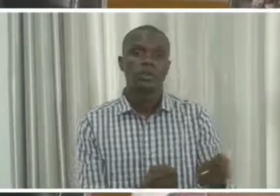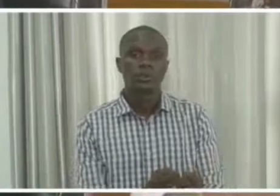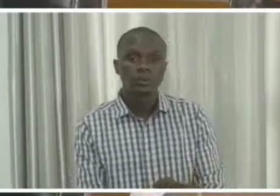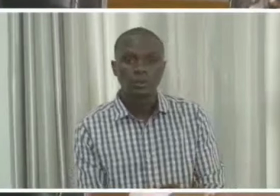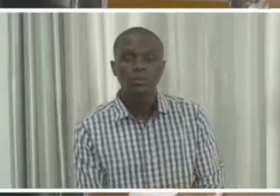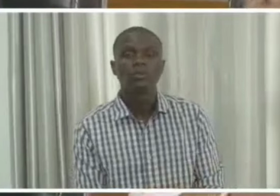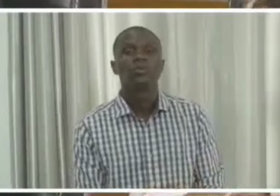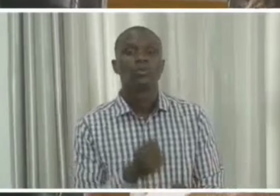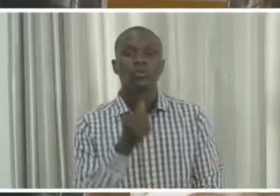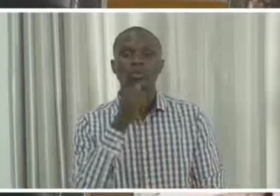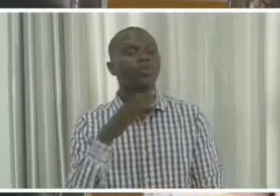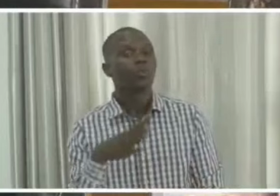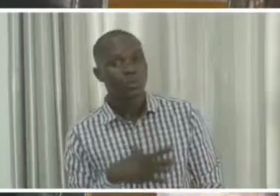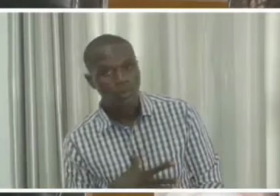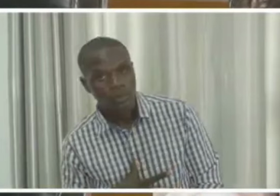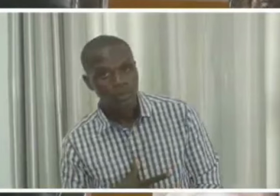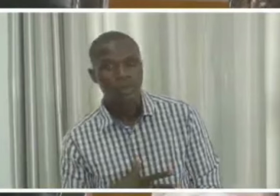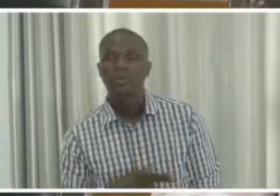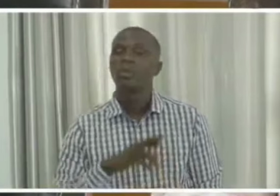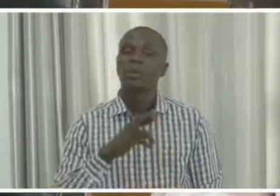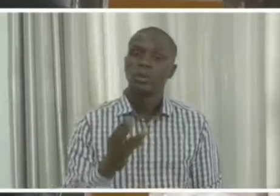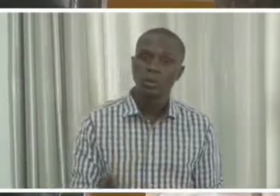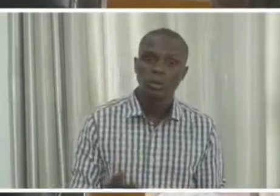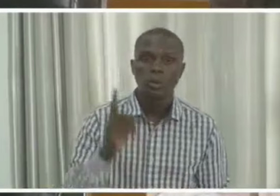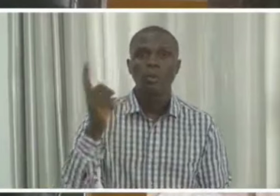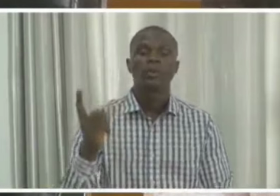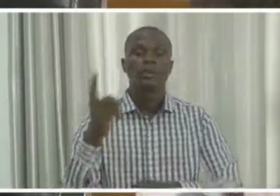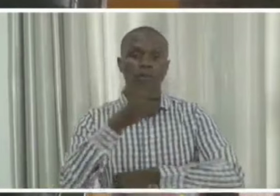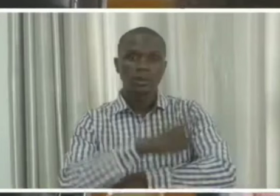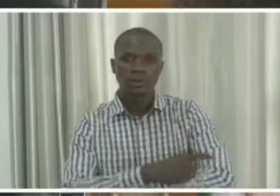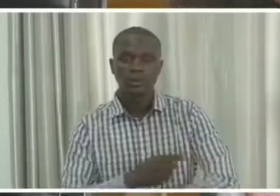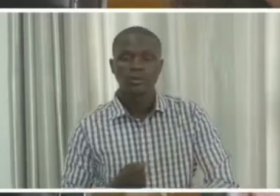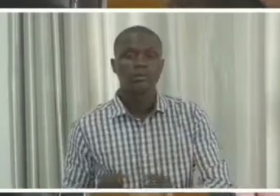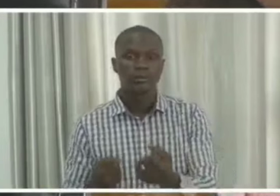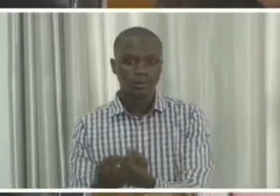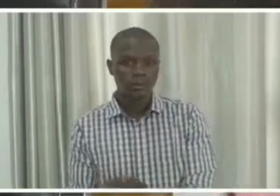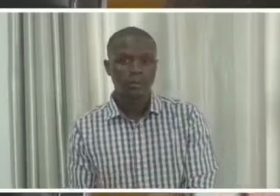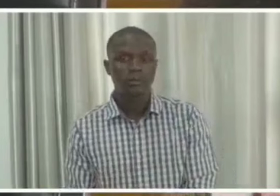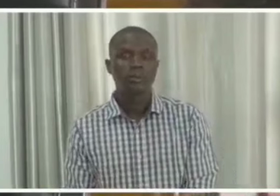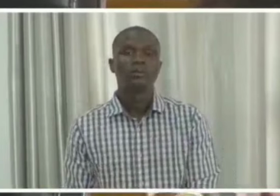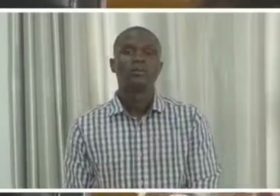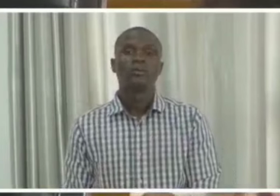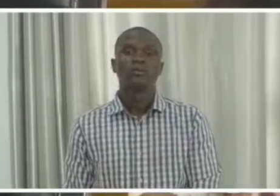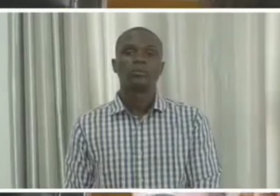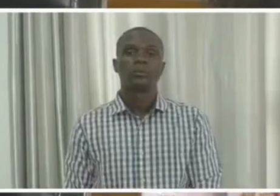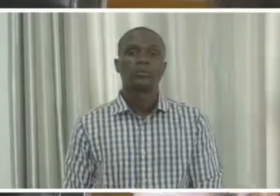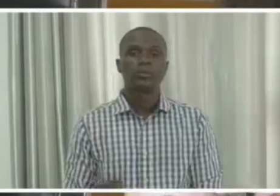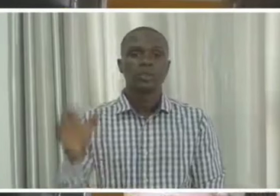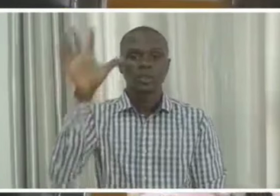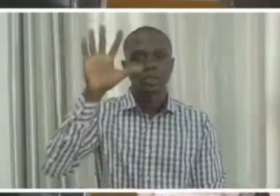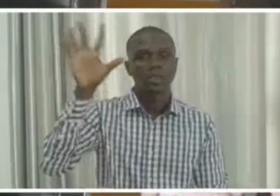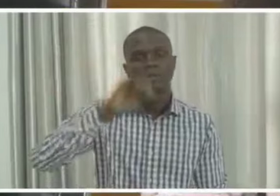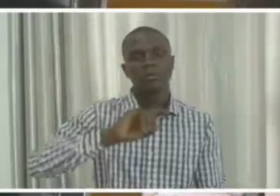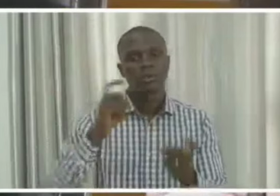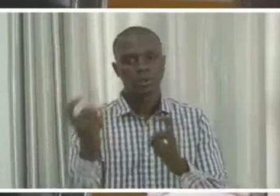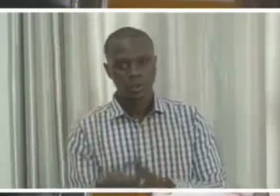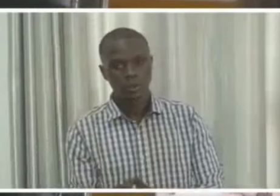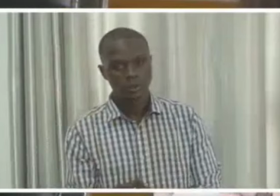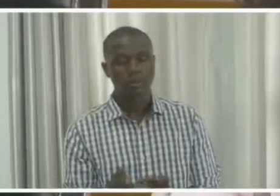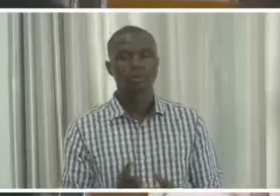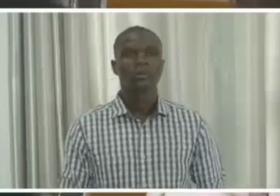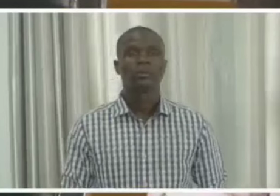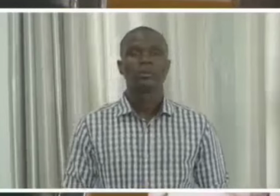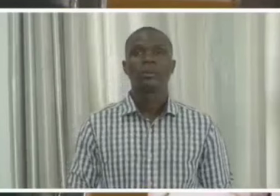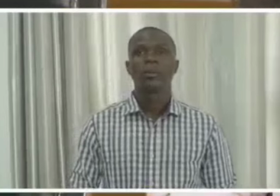just transition. We mean to say, we understand say this climate change, one of the things that they